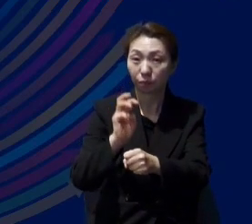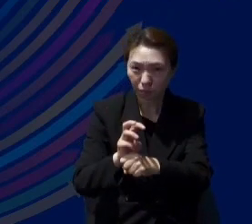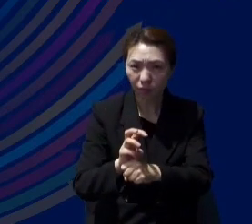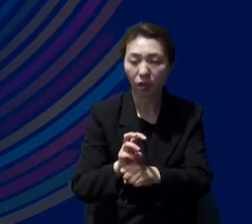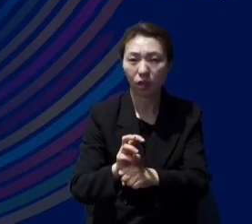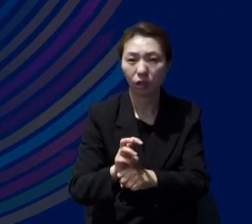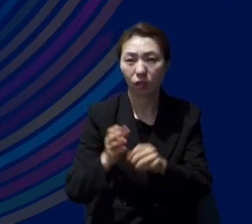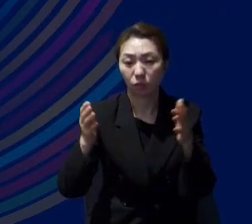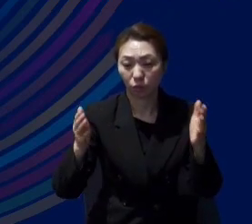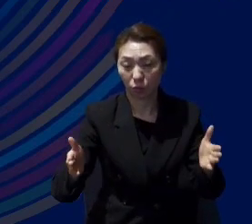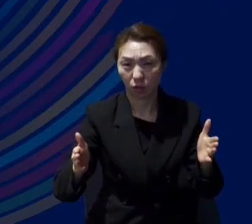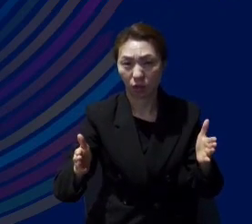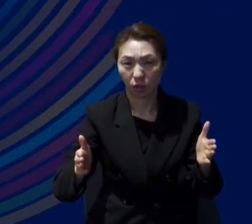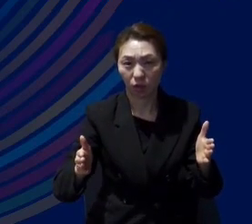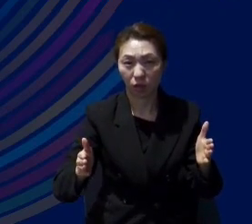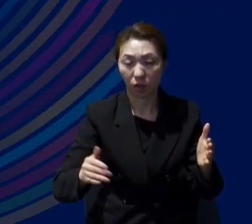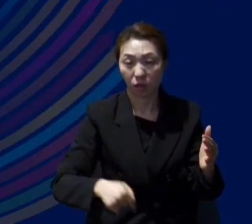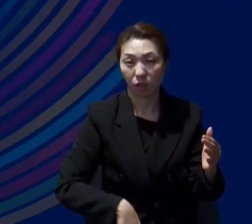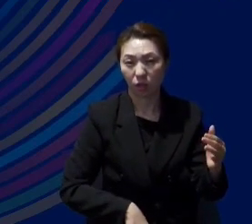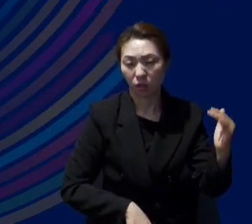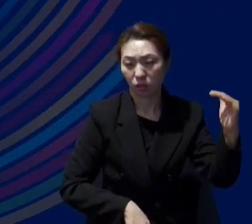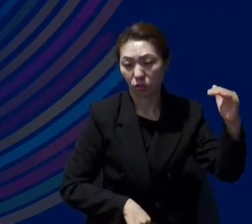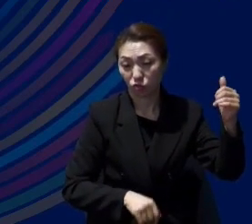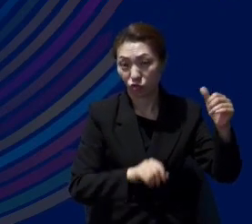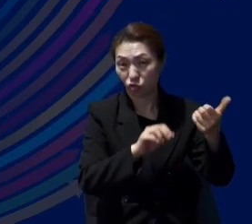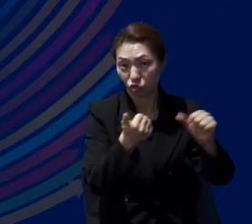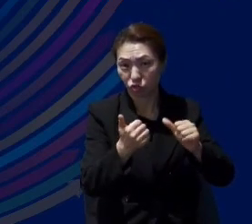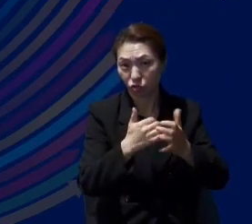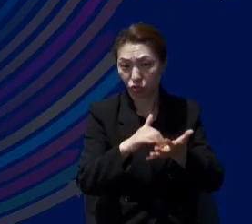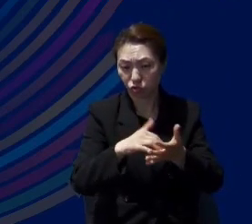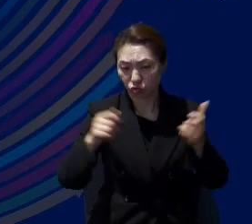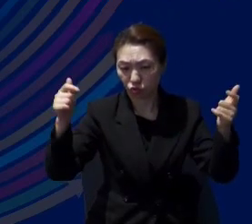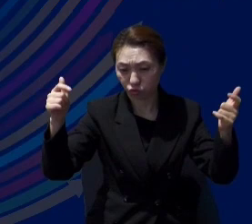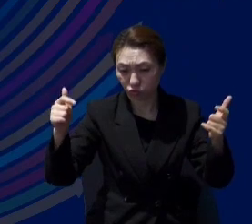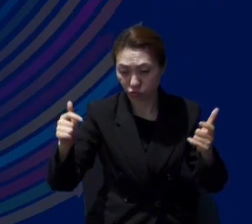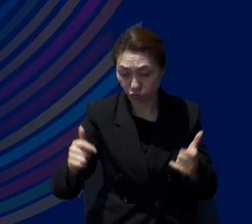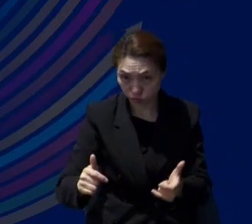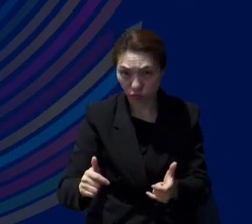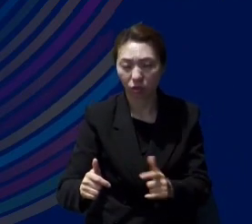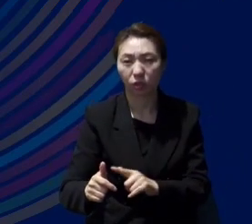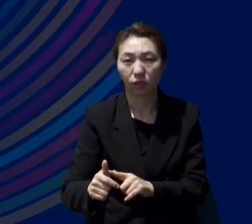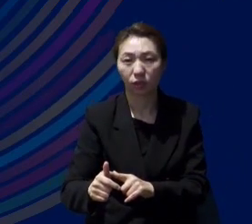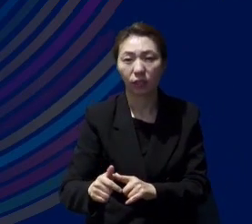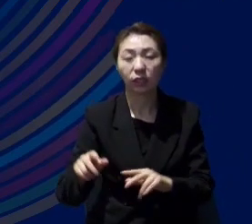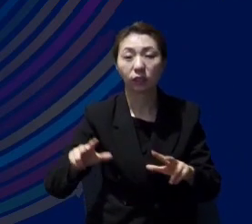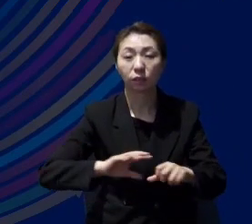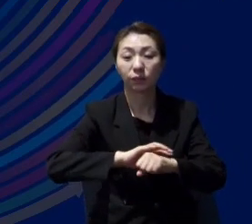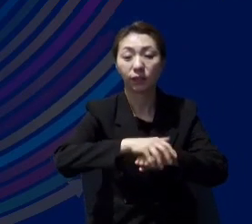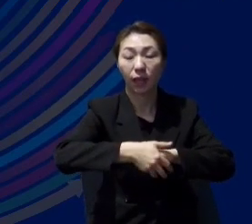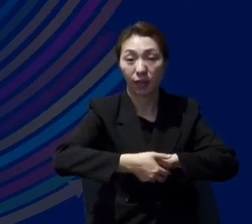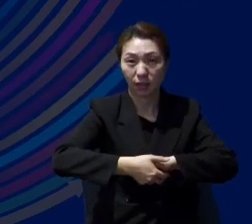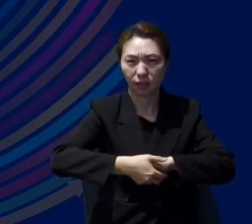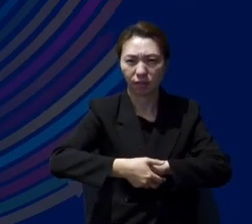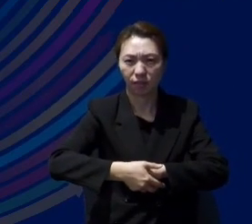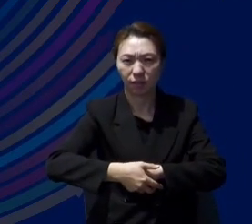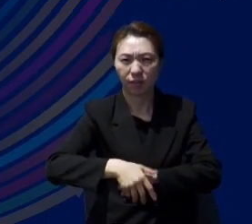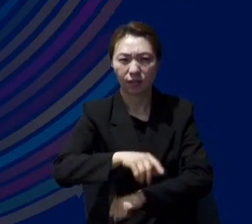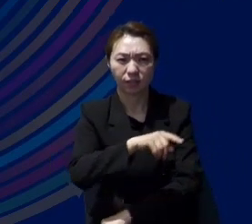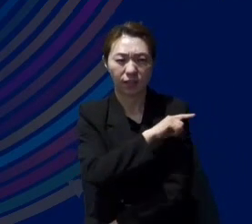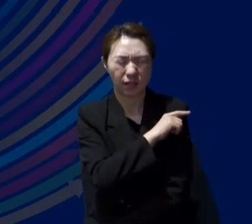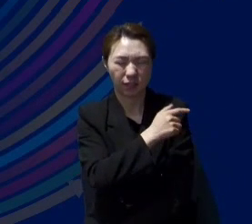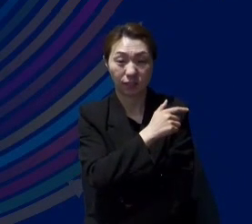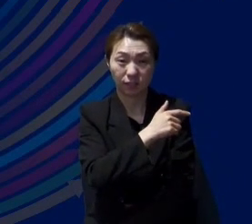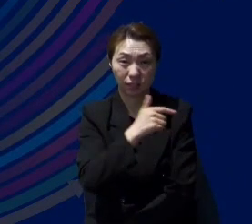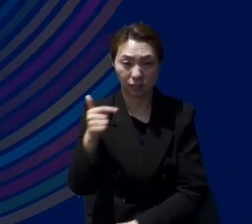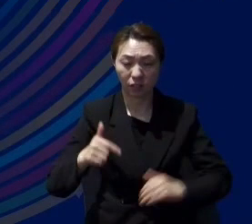world. So trends in age standardized deaths and DALI compared to the global, more rapid decline